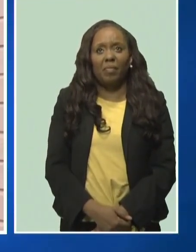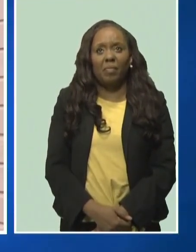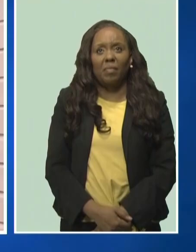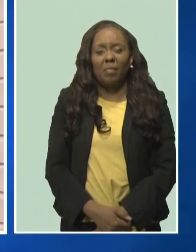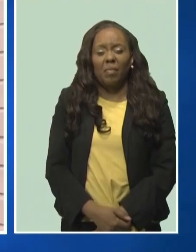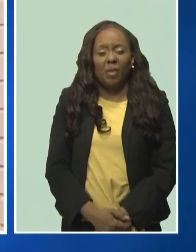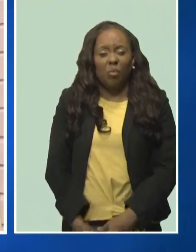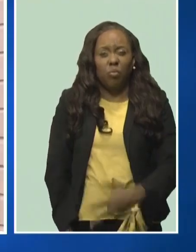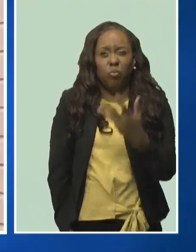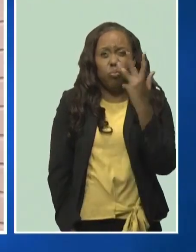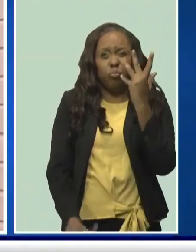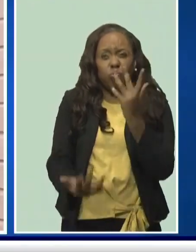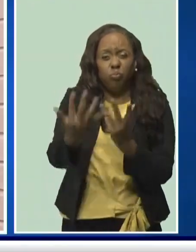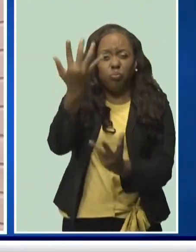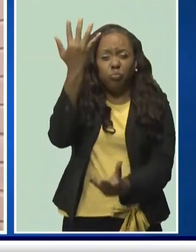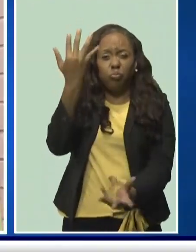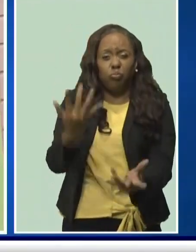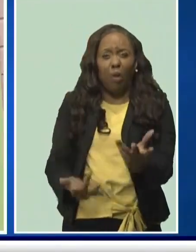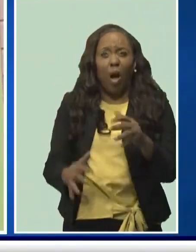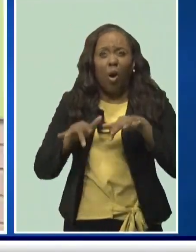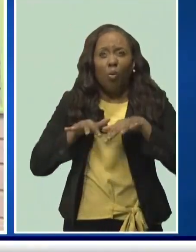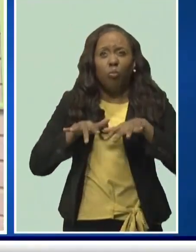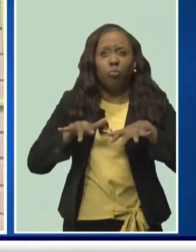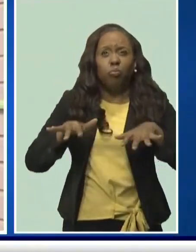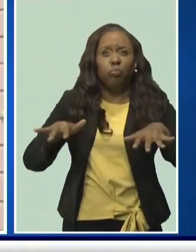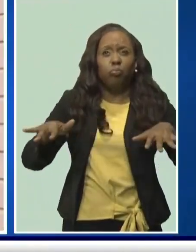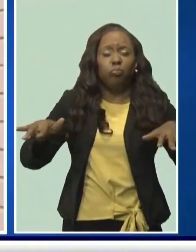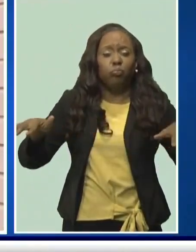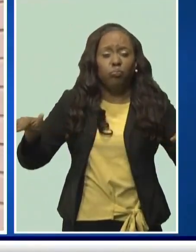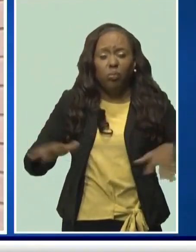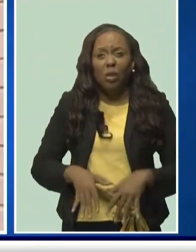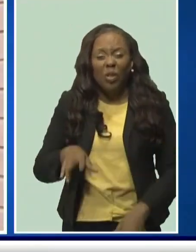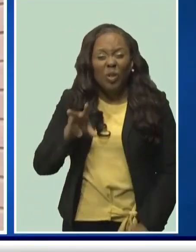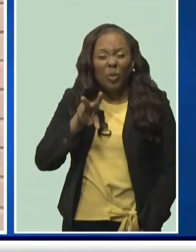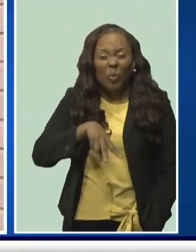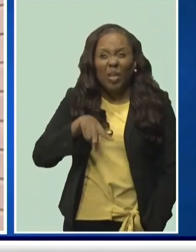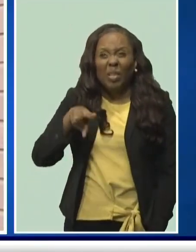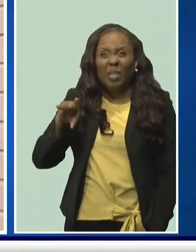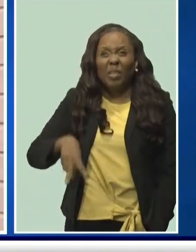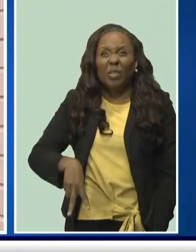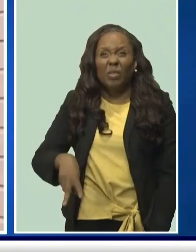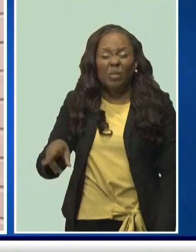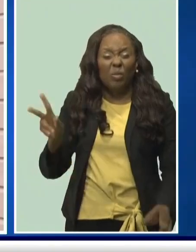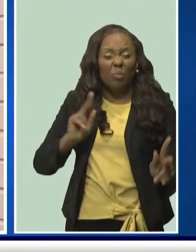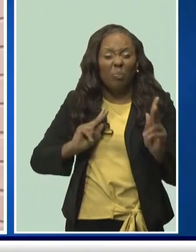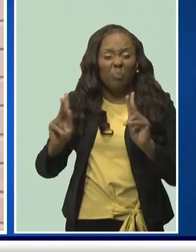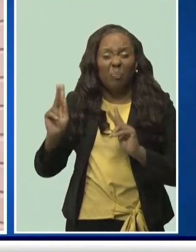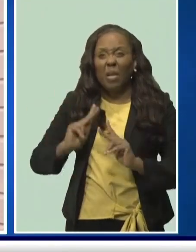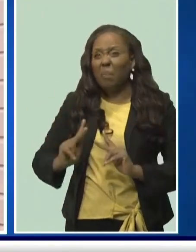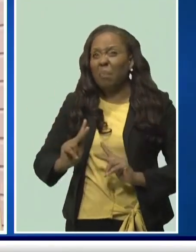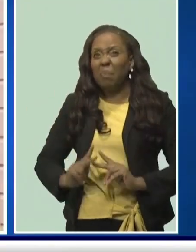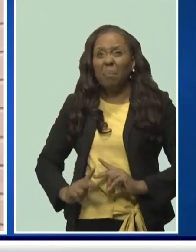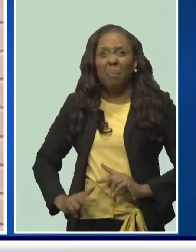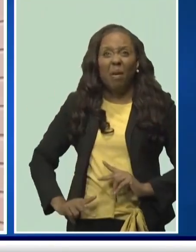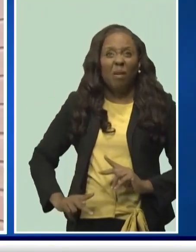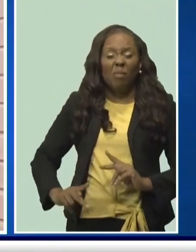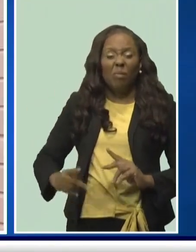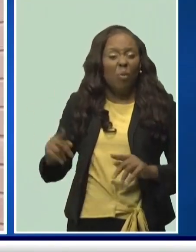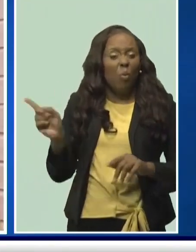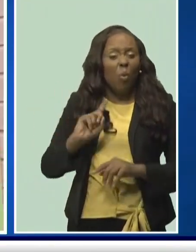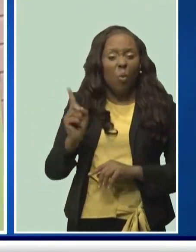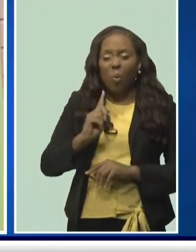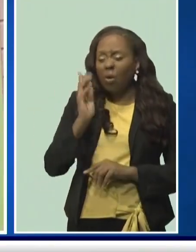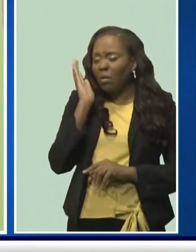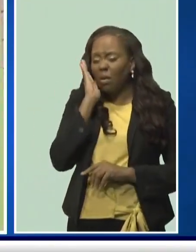This raging fire has displaced 22 people, including 3 children. It raged through 4 houses at 3rd Avenue, Paris Gap, Westbury